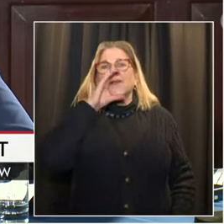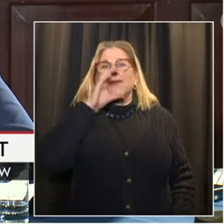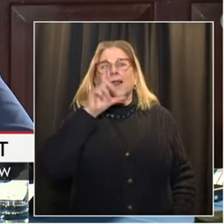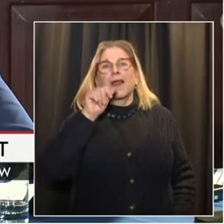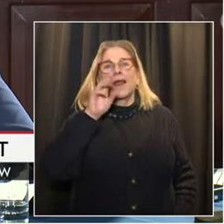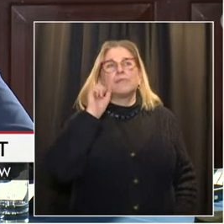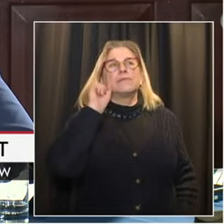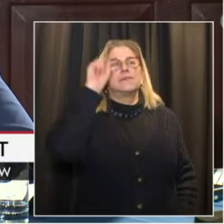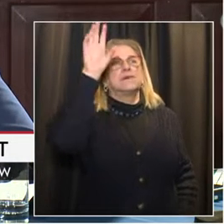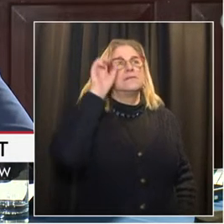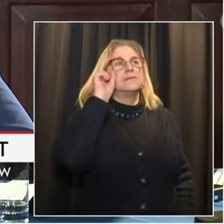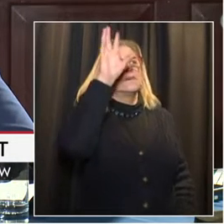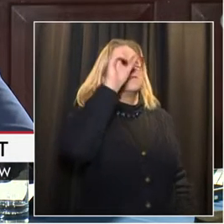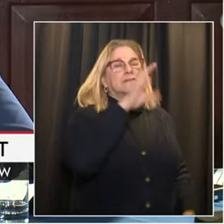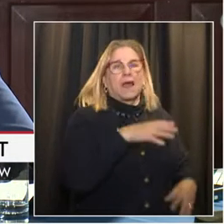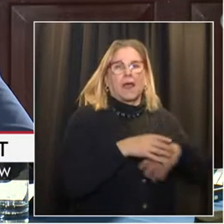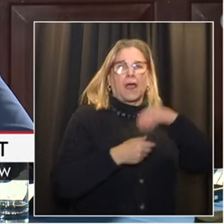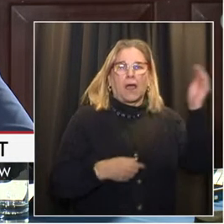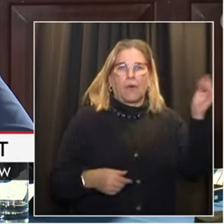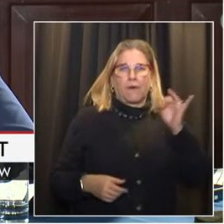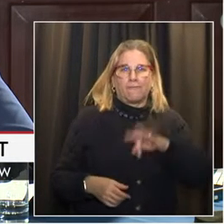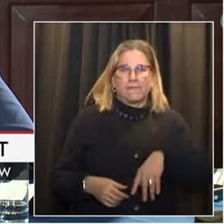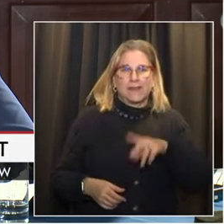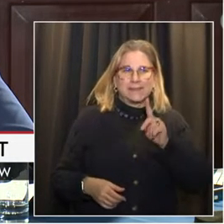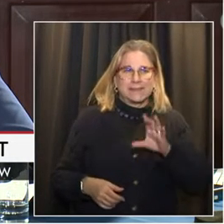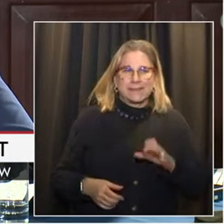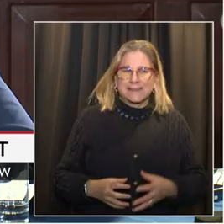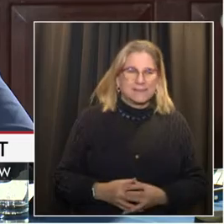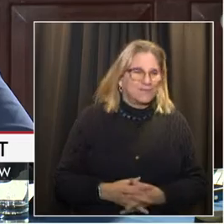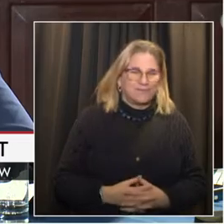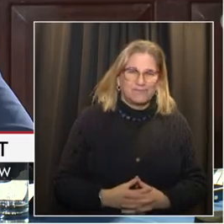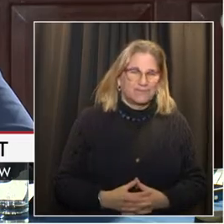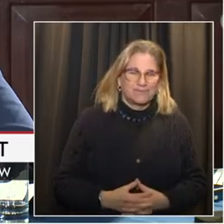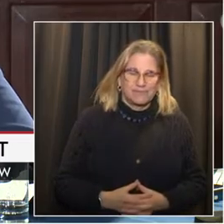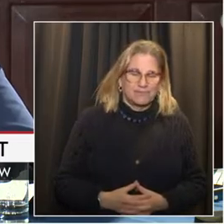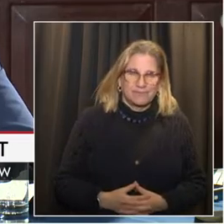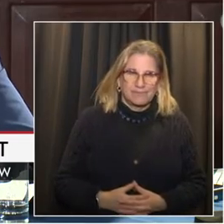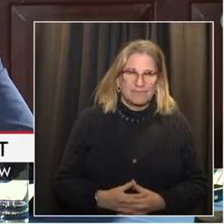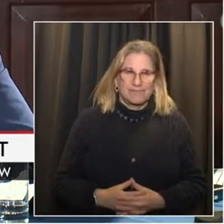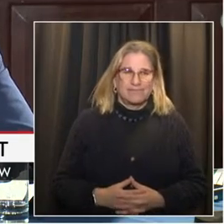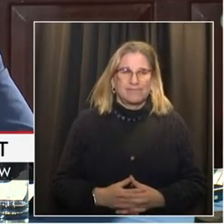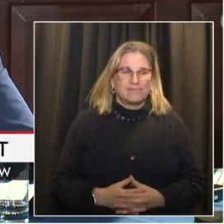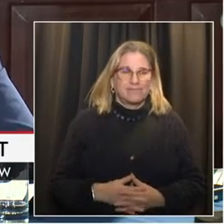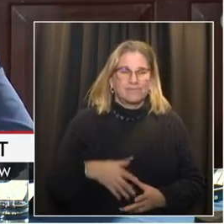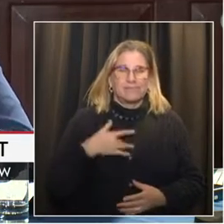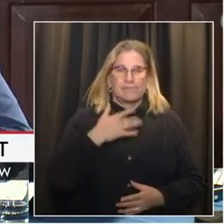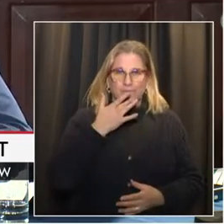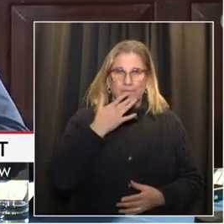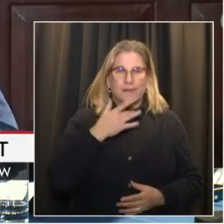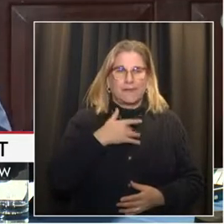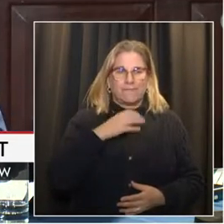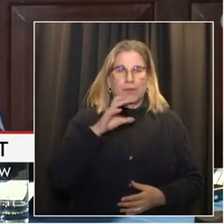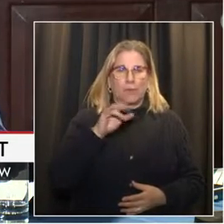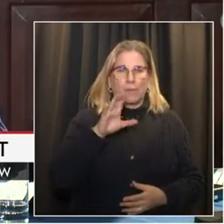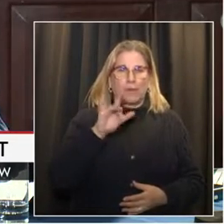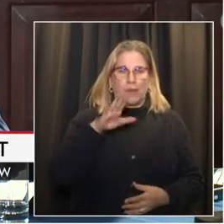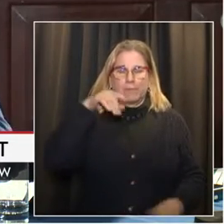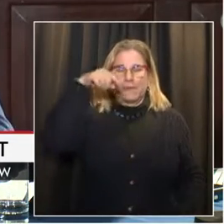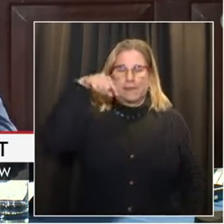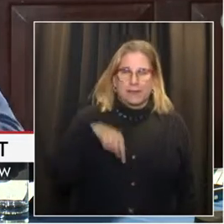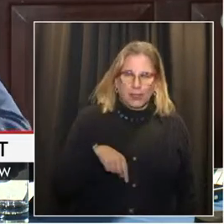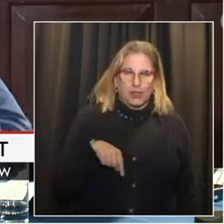similar effect for those crimes for which is more difficult to outsource that evidence. Thank you. Councilmember Robert White.